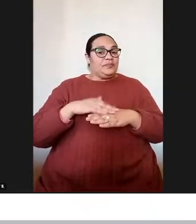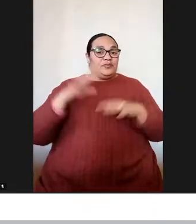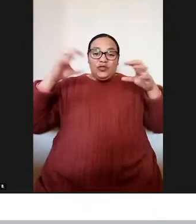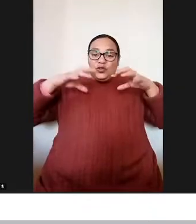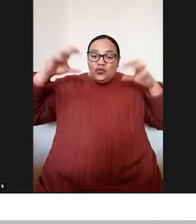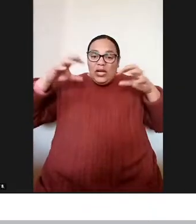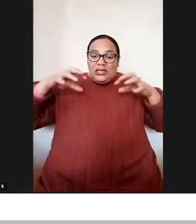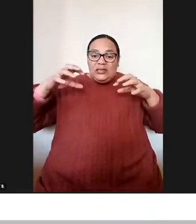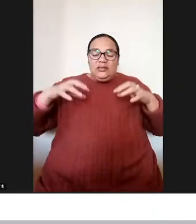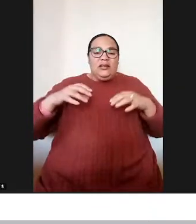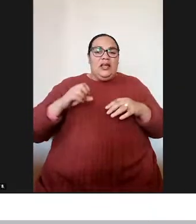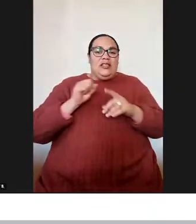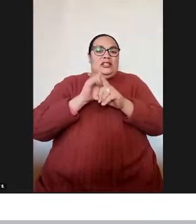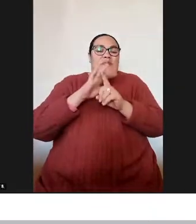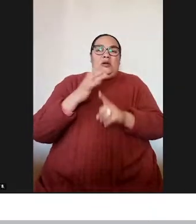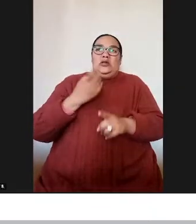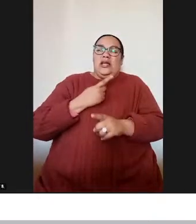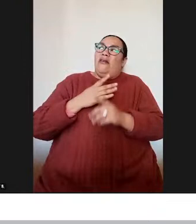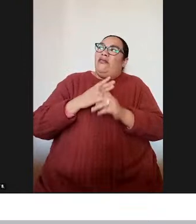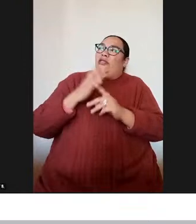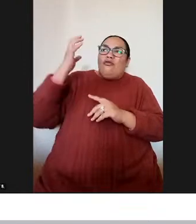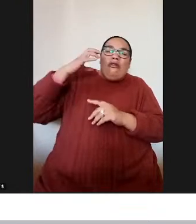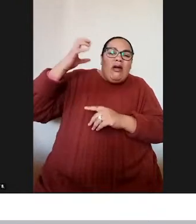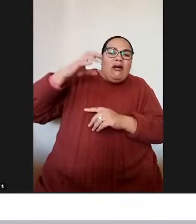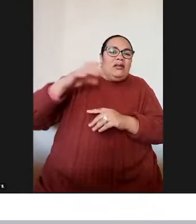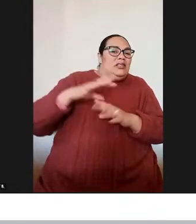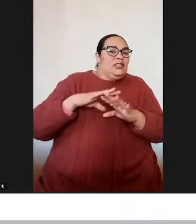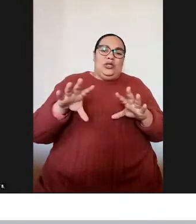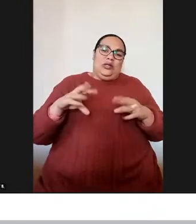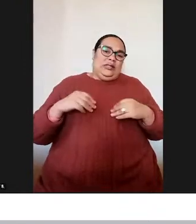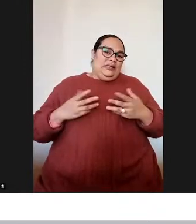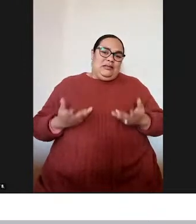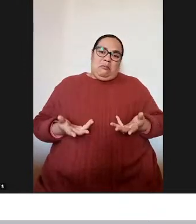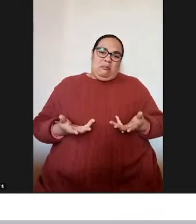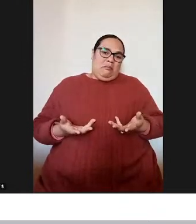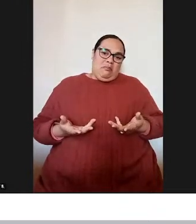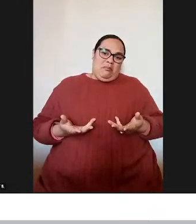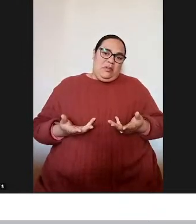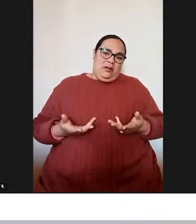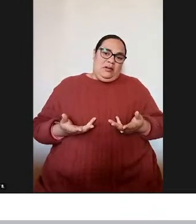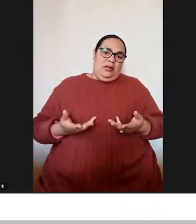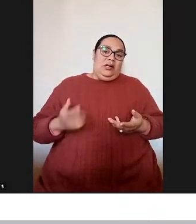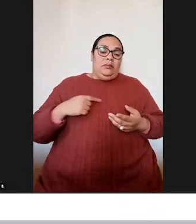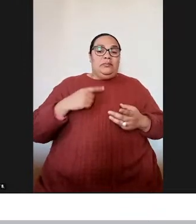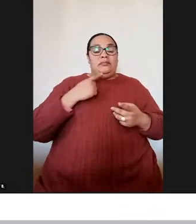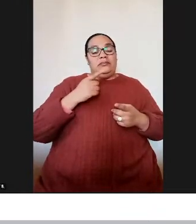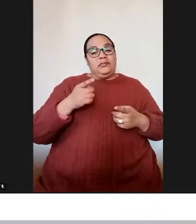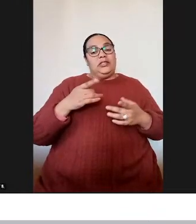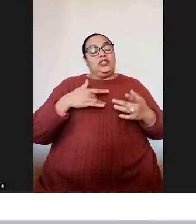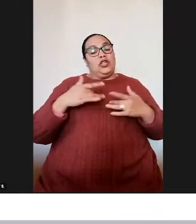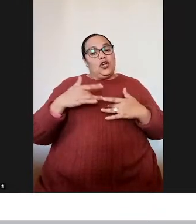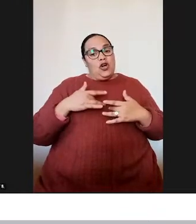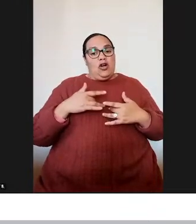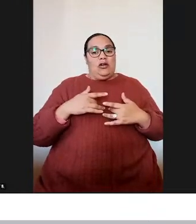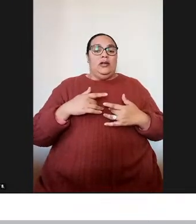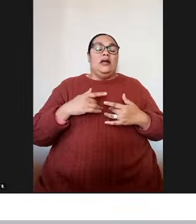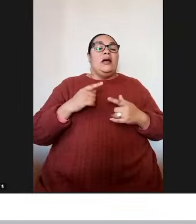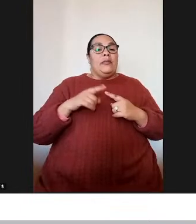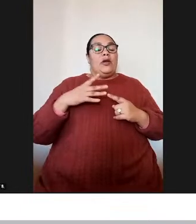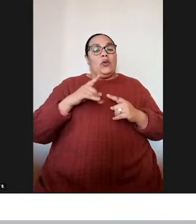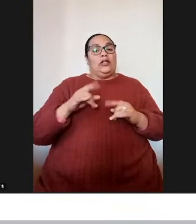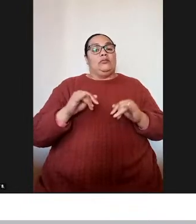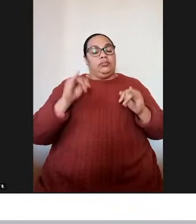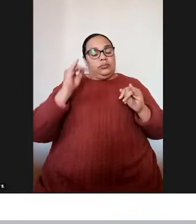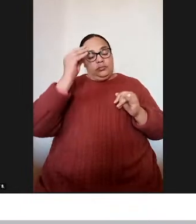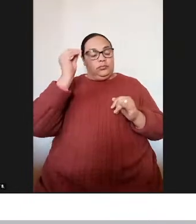must expose ourselves through rain. It's unacceptable. I'm raising it as a concern and I want it to be taken into